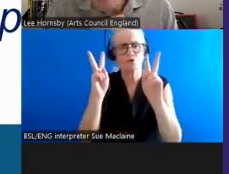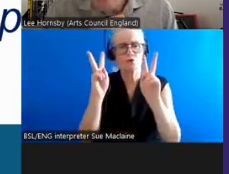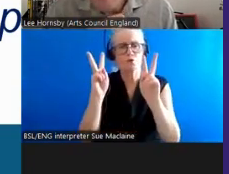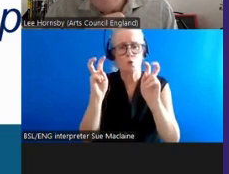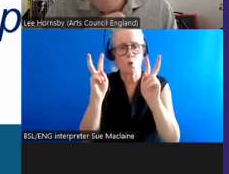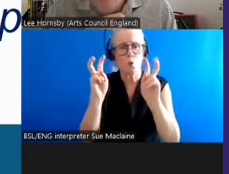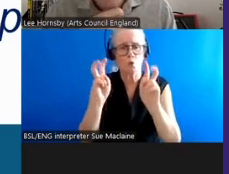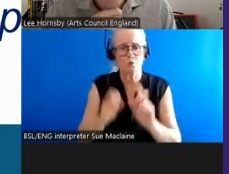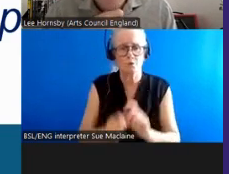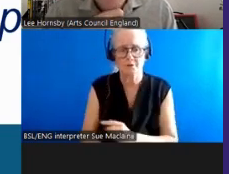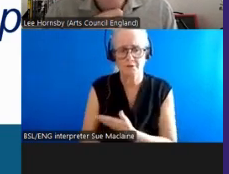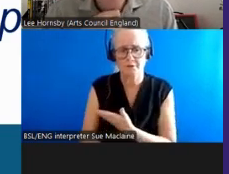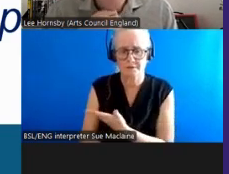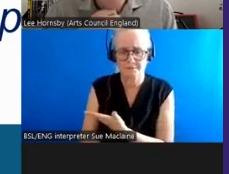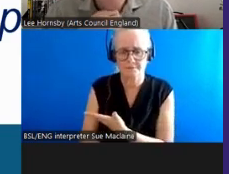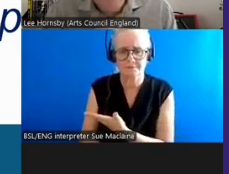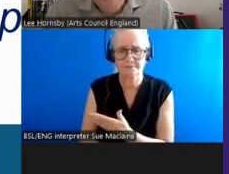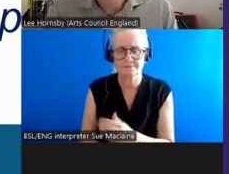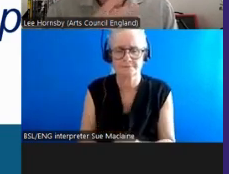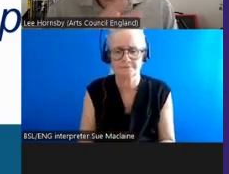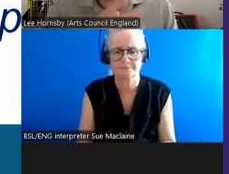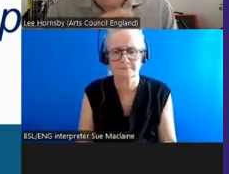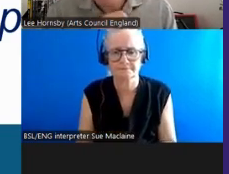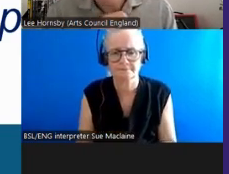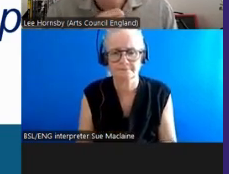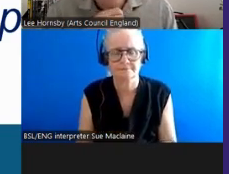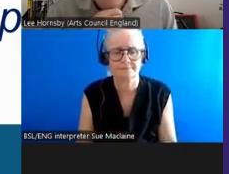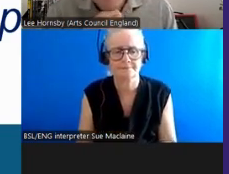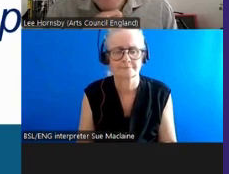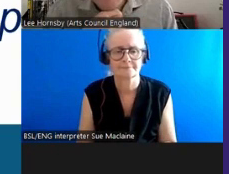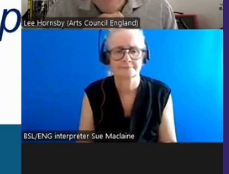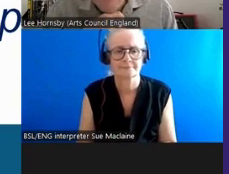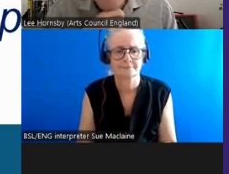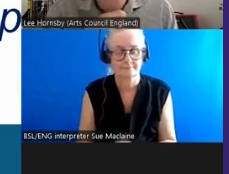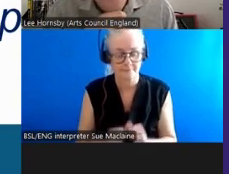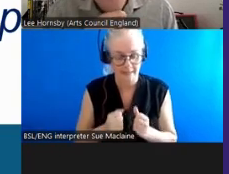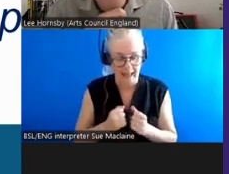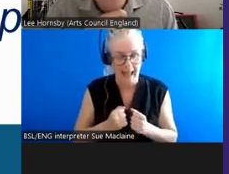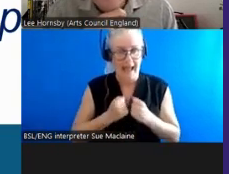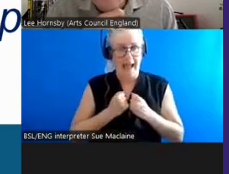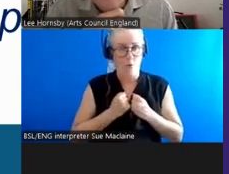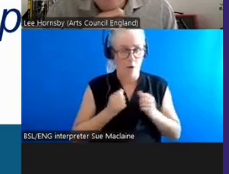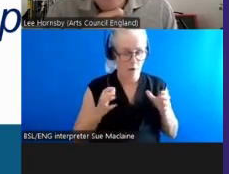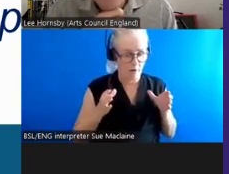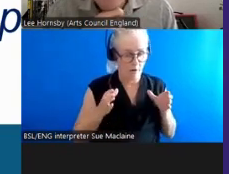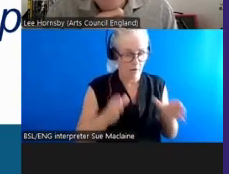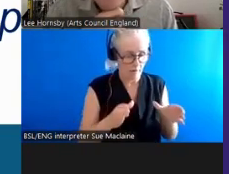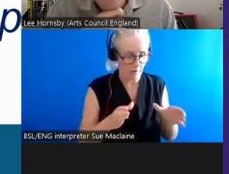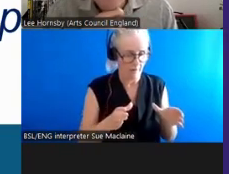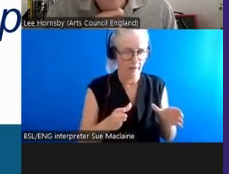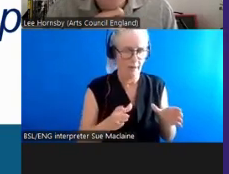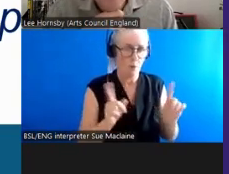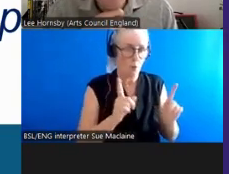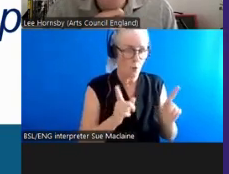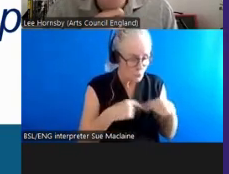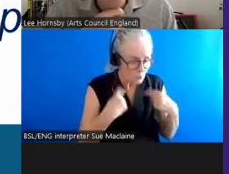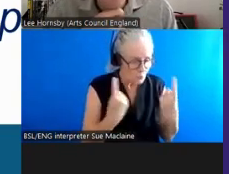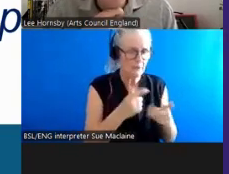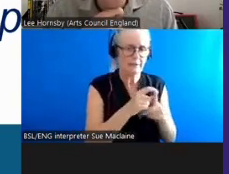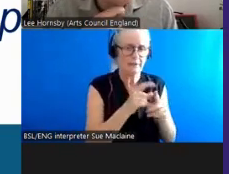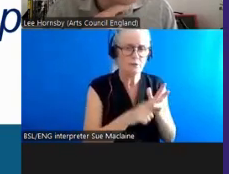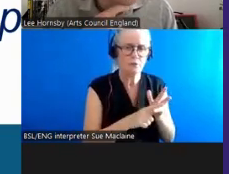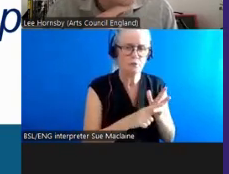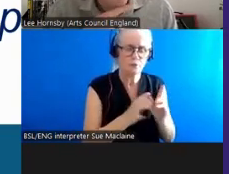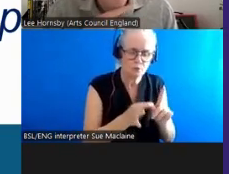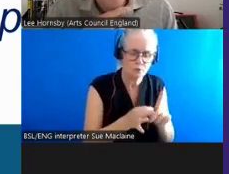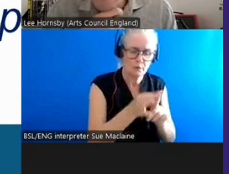who talk around our sectors and what we do in the context of improving people's lives, which I think is important to note as well moving